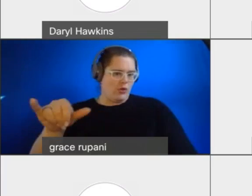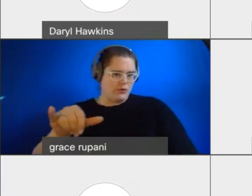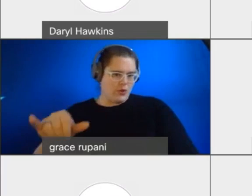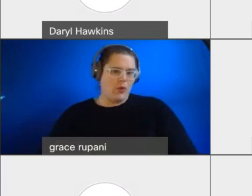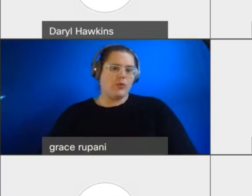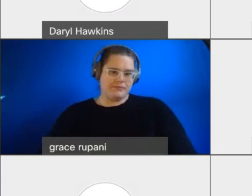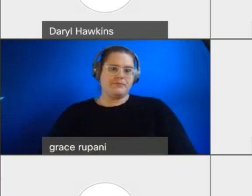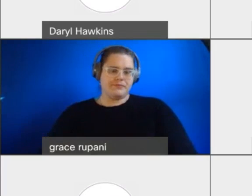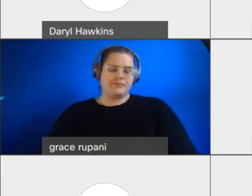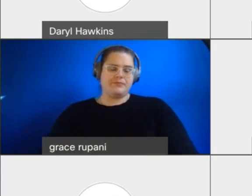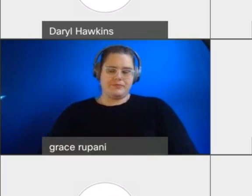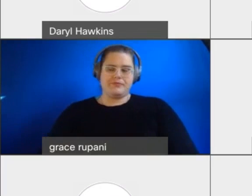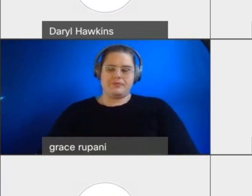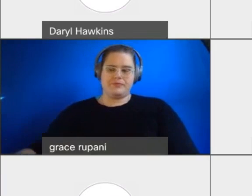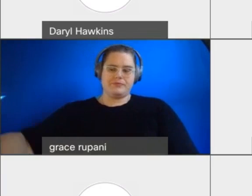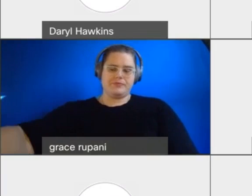this vaccine.